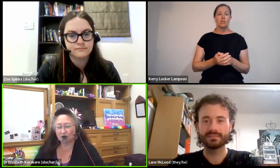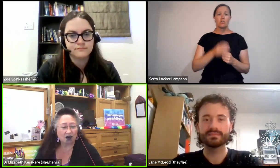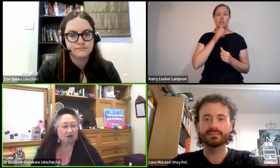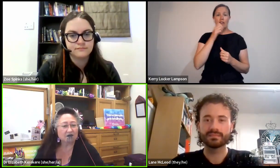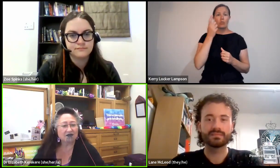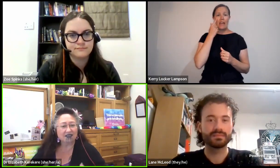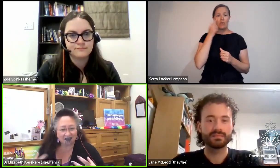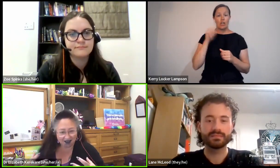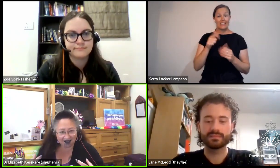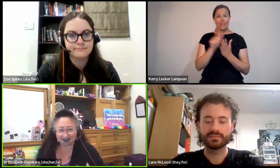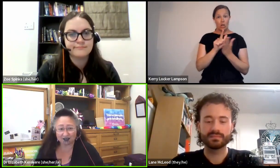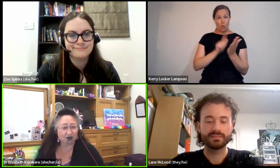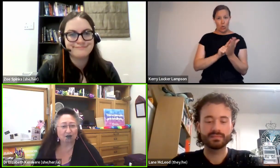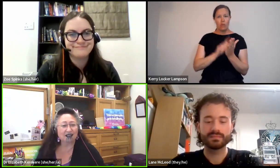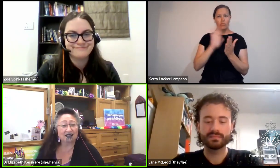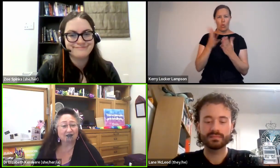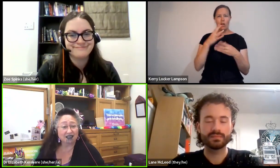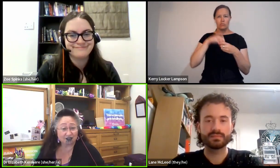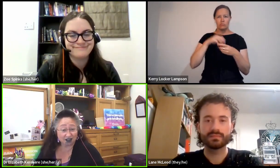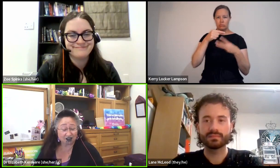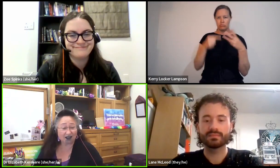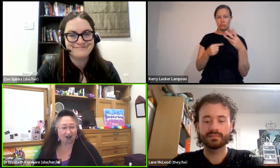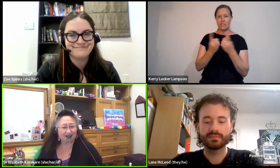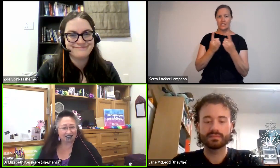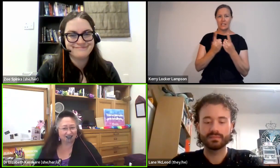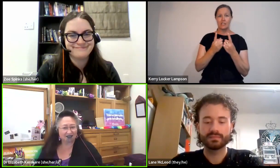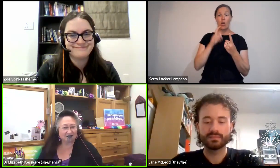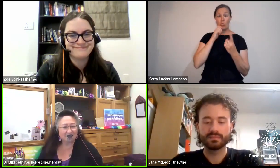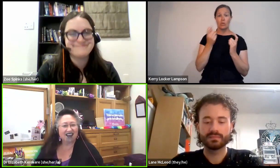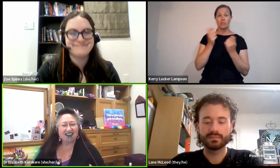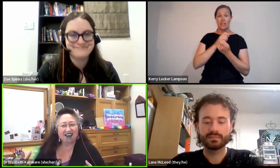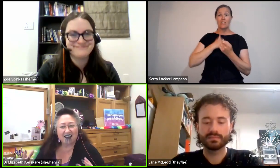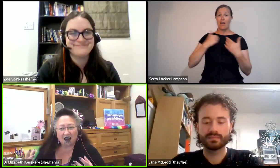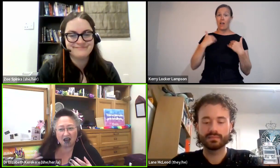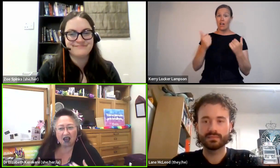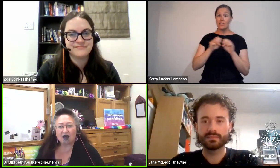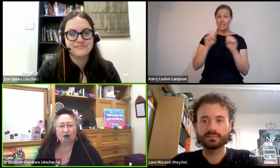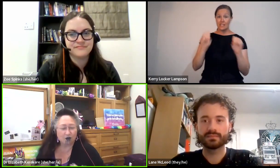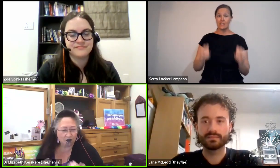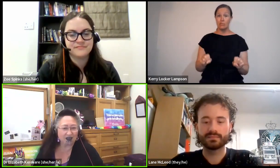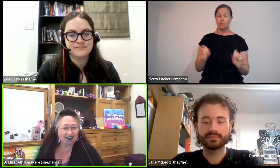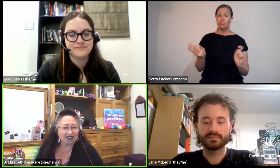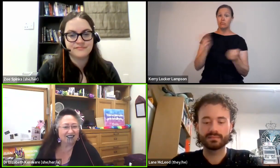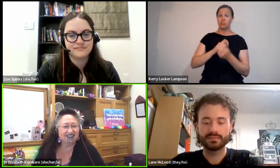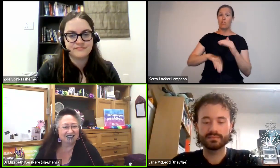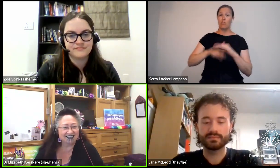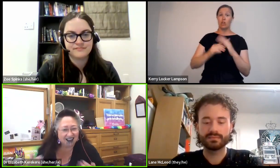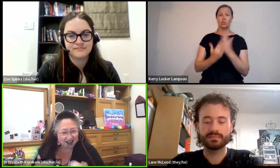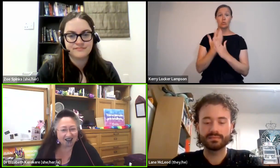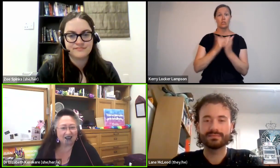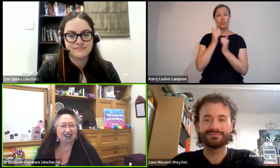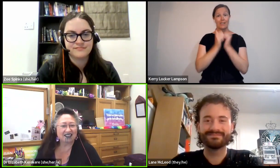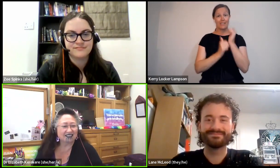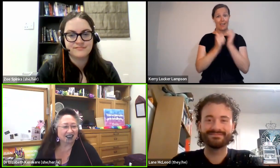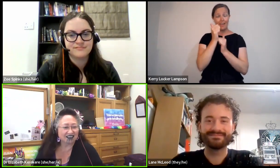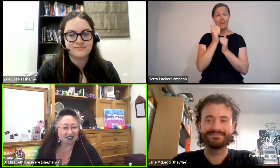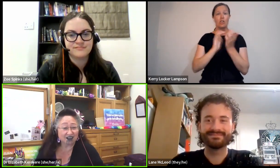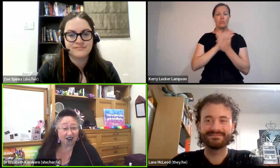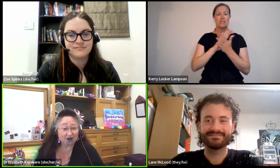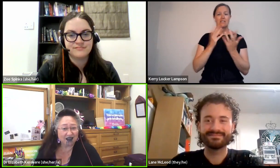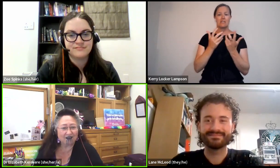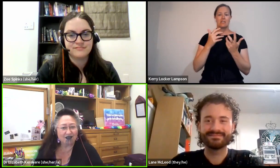this law. It's going to completely restructure our health system. How can we get this